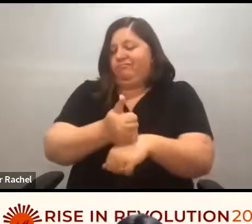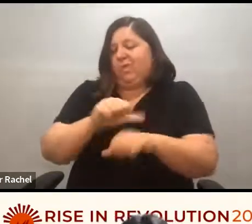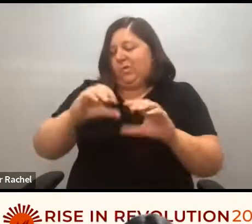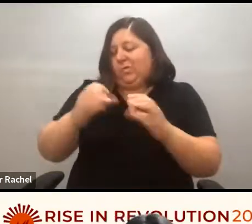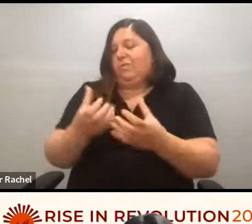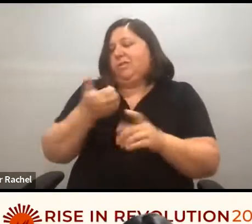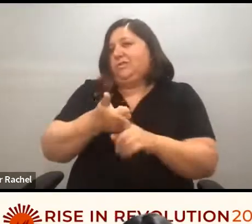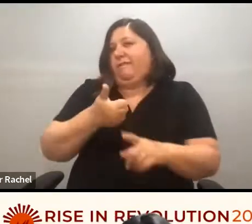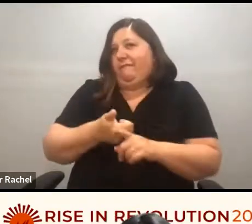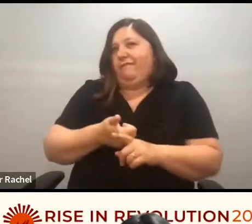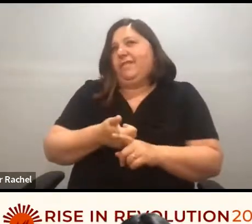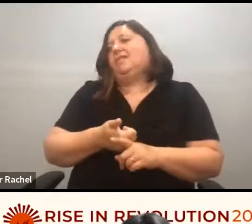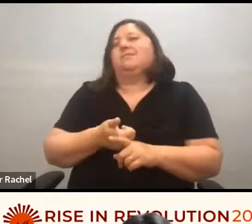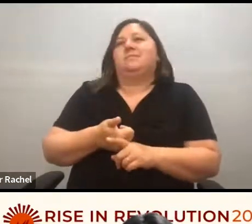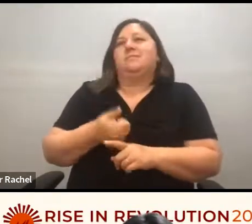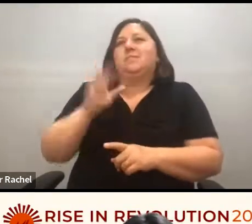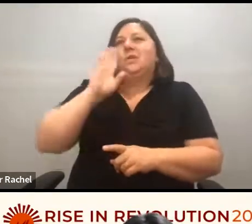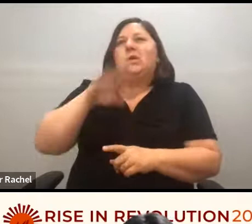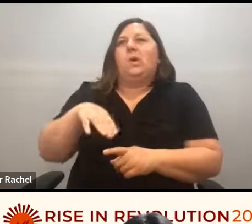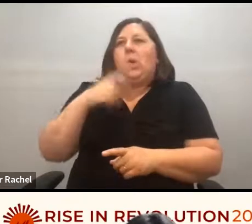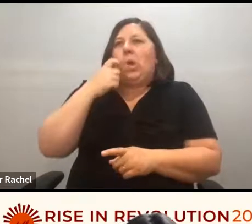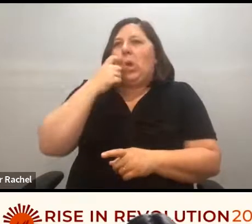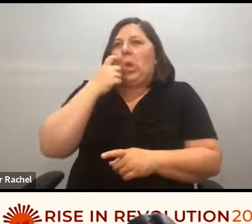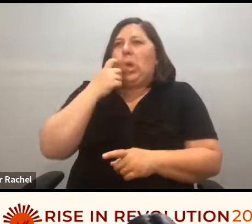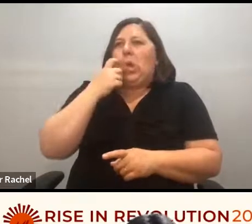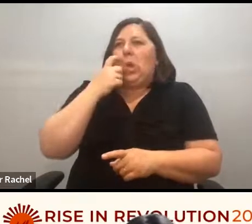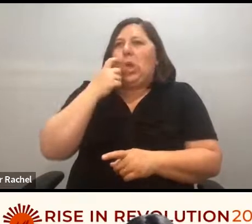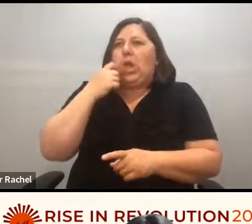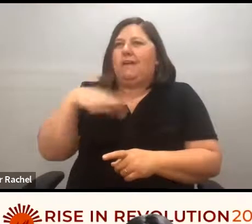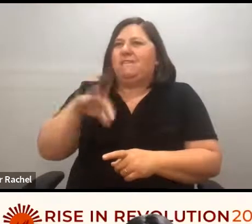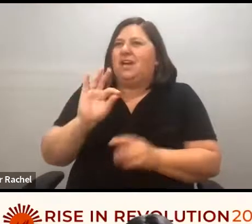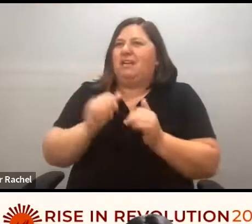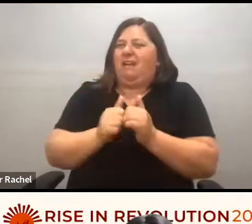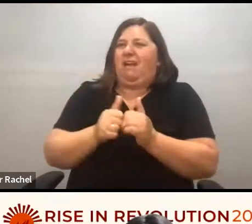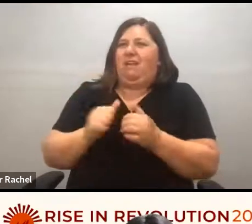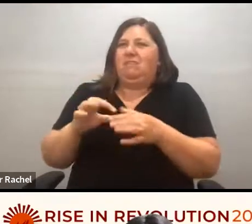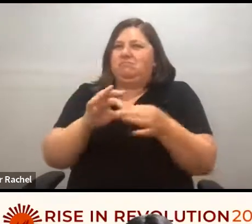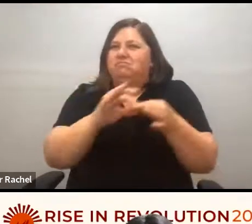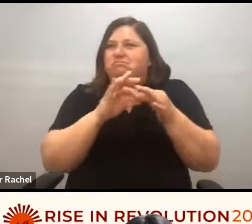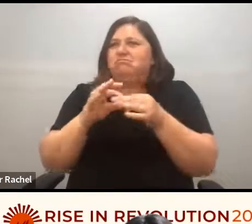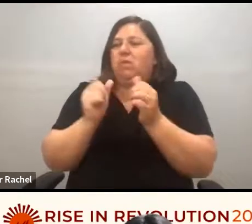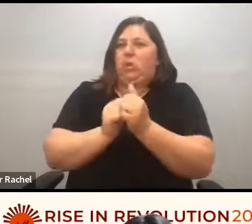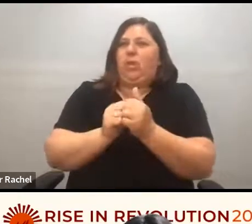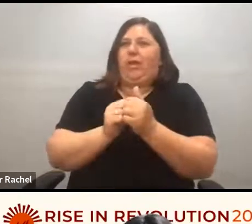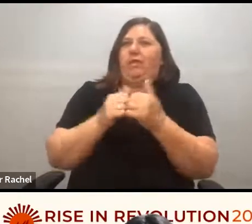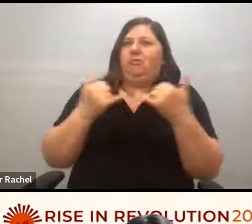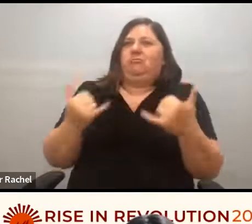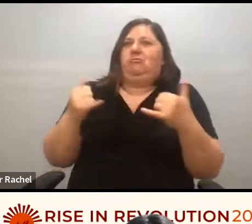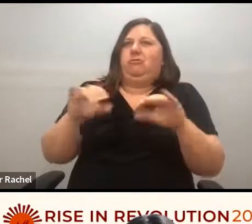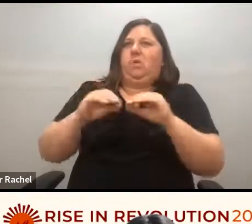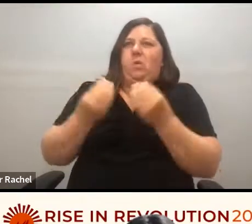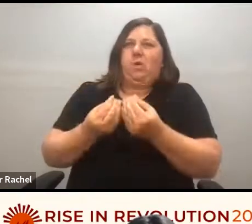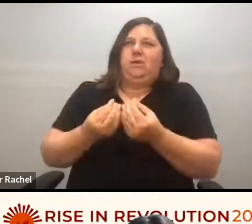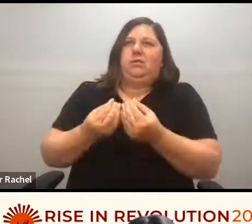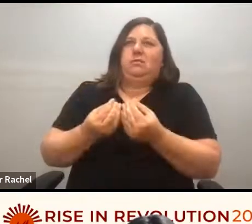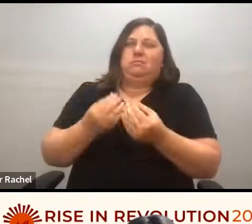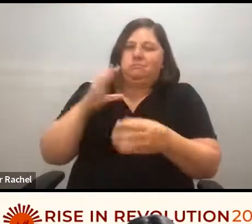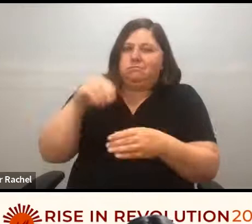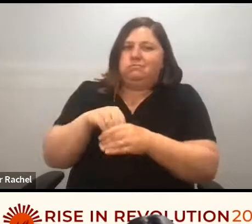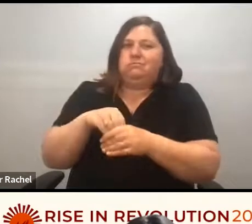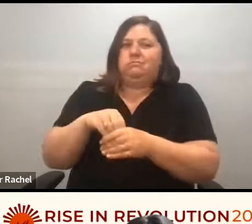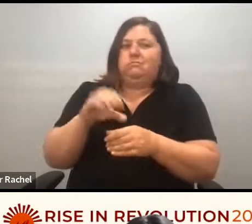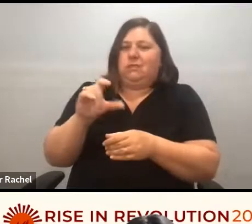yourself, and, you know, and finding ways to collaborate with existing organizations, incorporating climate change into